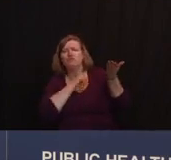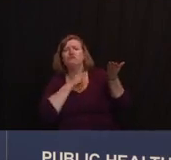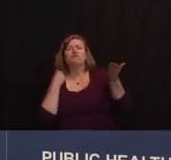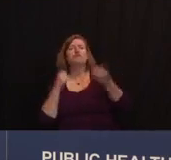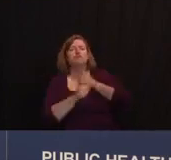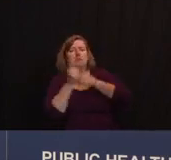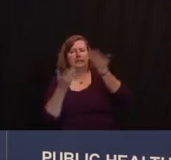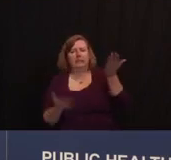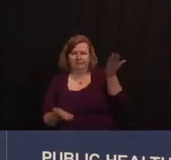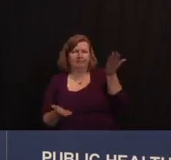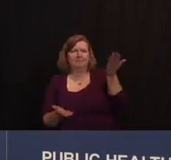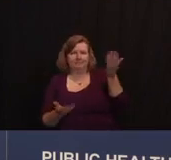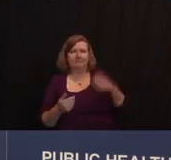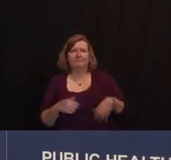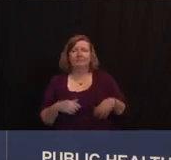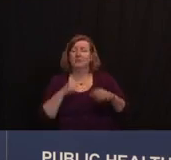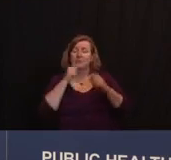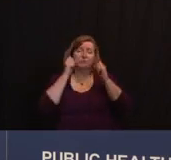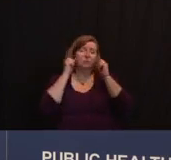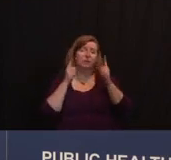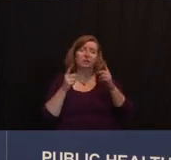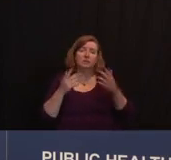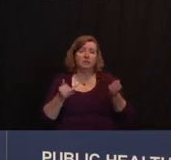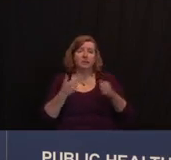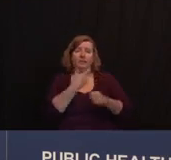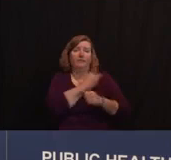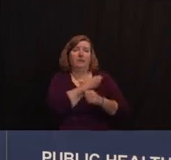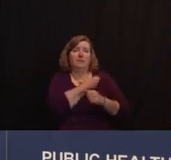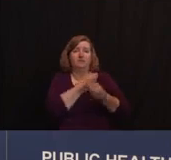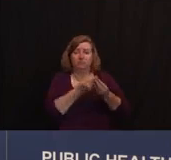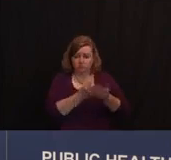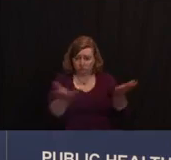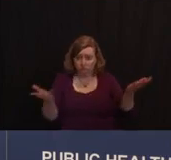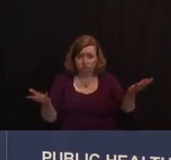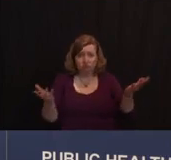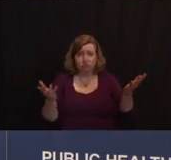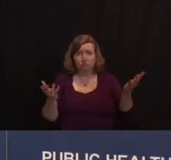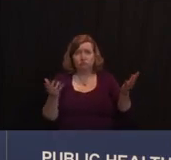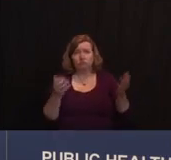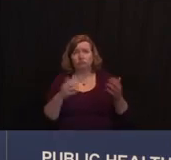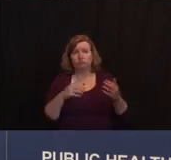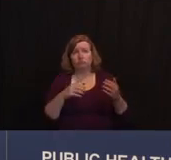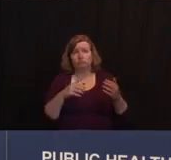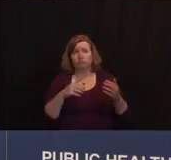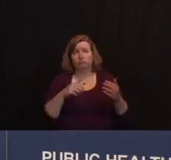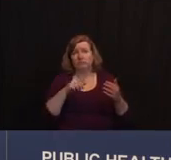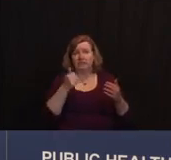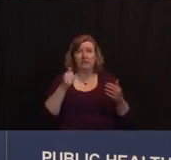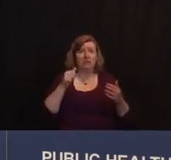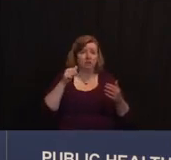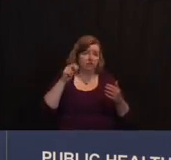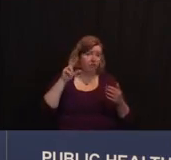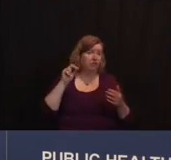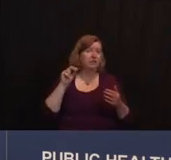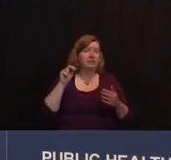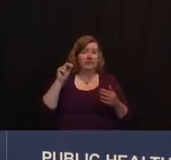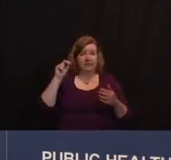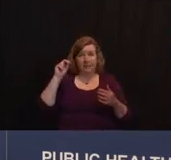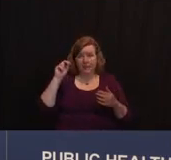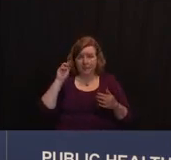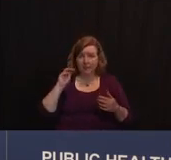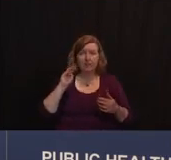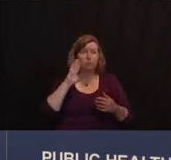not surprising that when you put these vaccines into millions of individuals that you're going to find a rarer effect. And I think